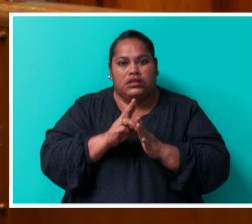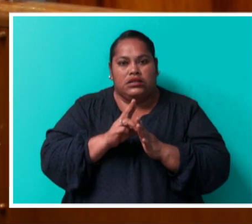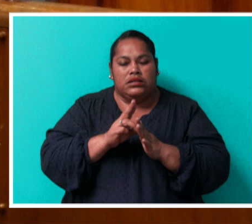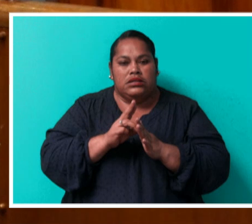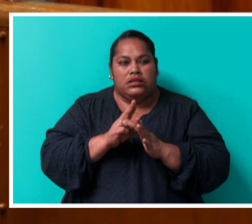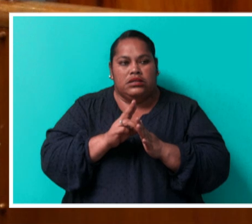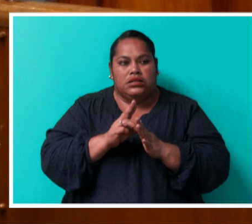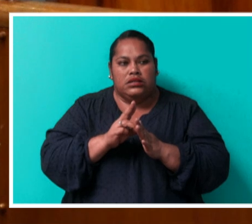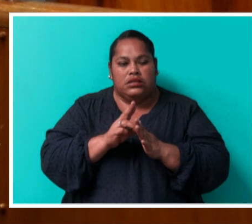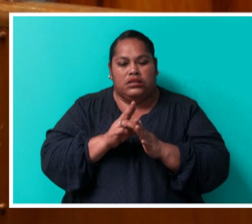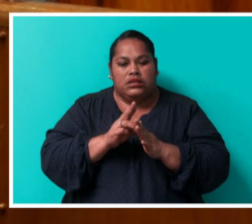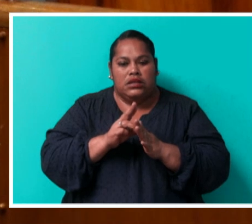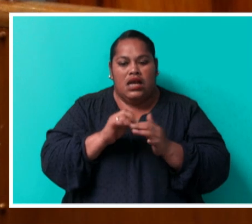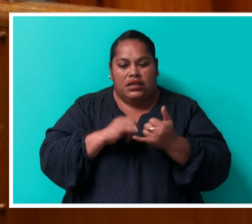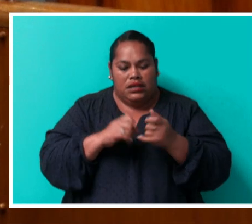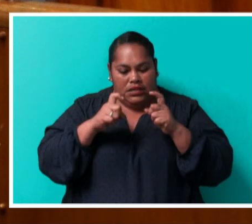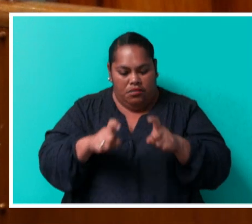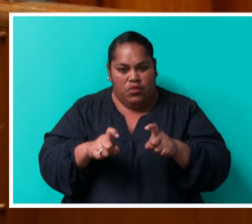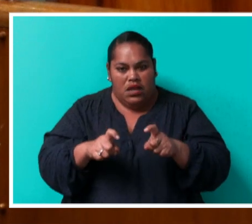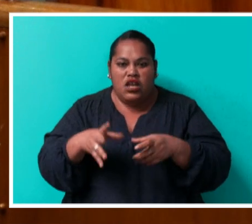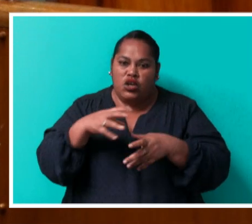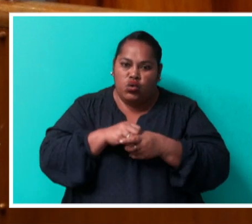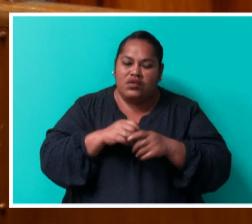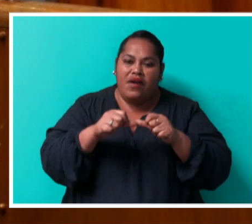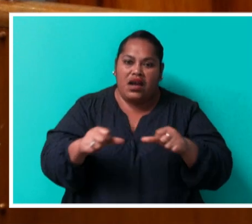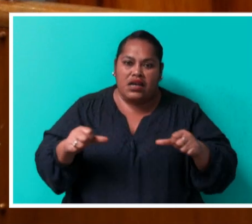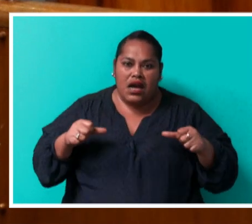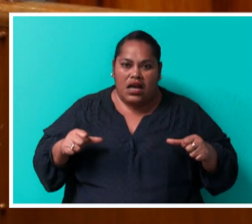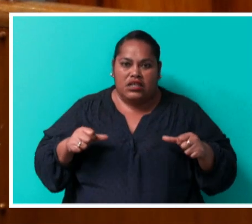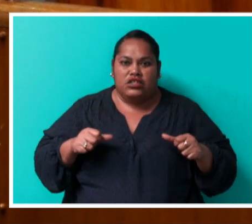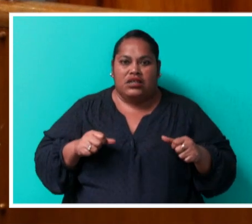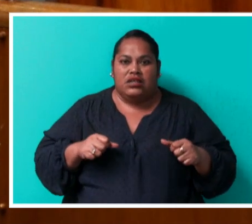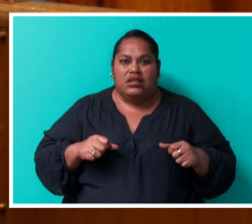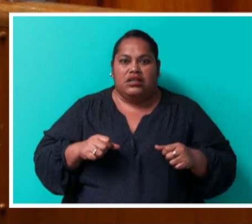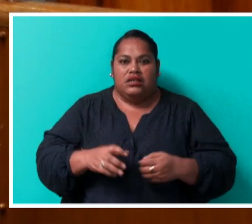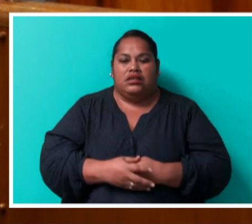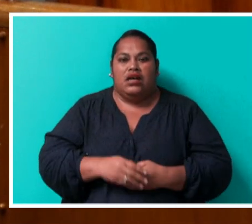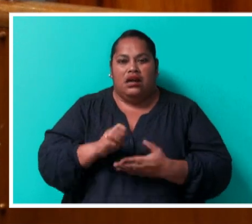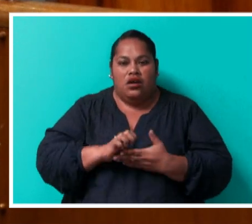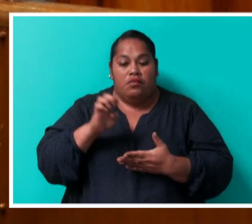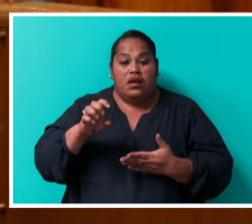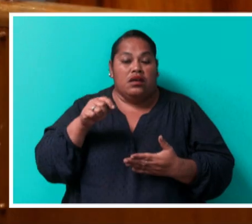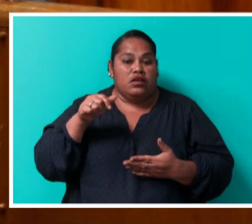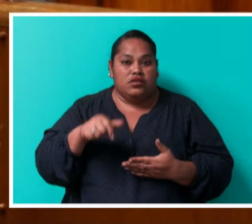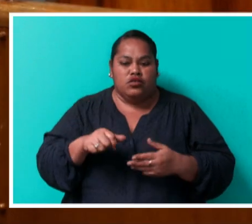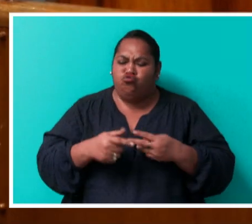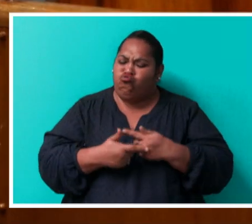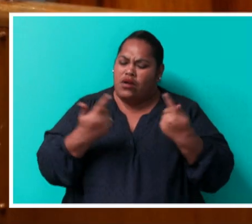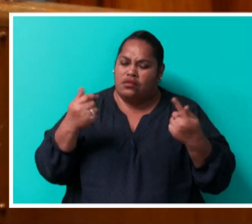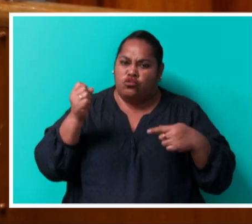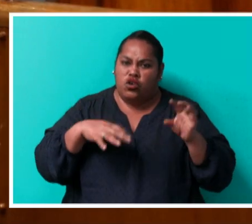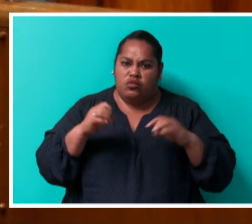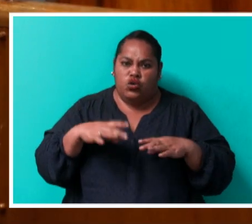and sustainable, inclusive agricultural economy. This would greatly contribute to